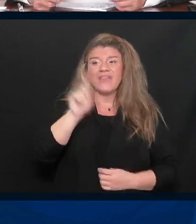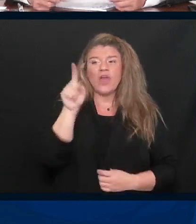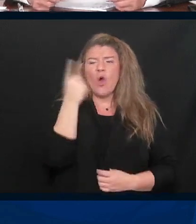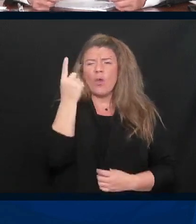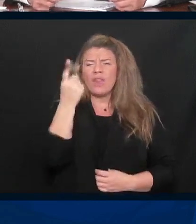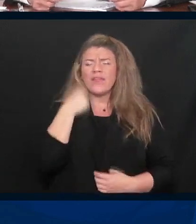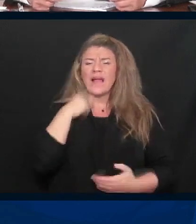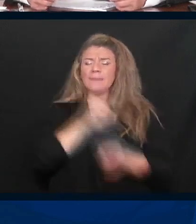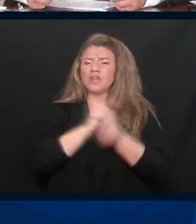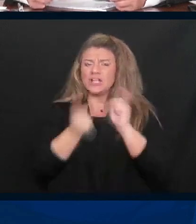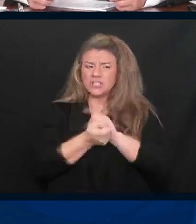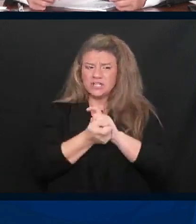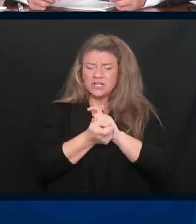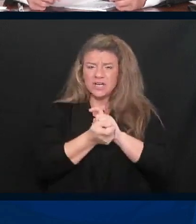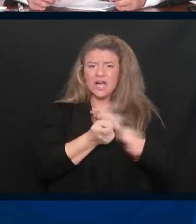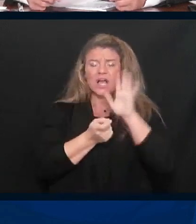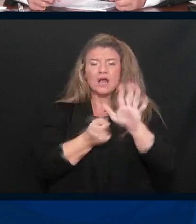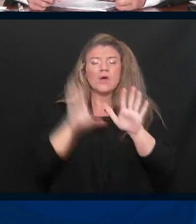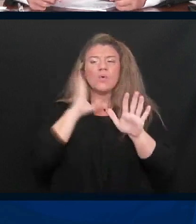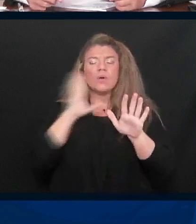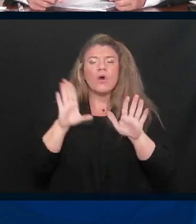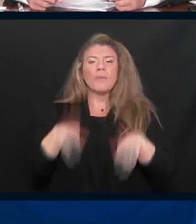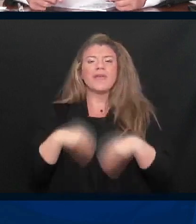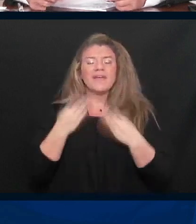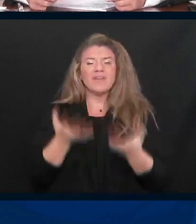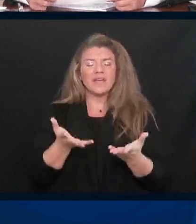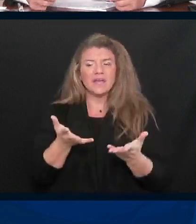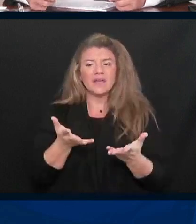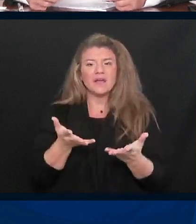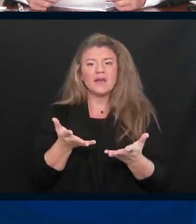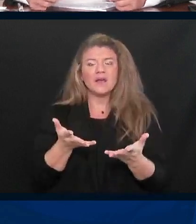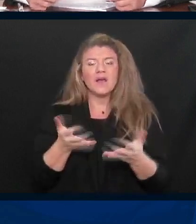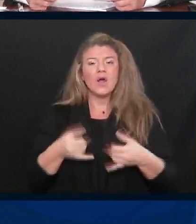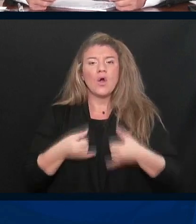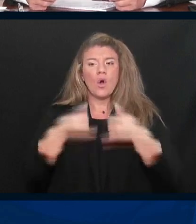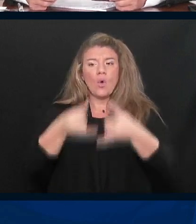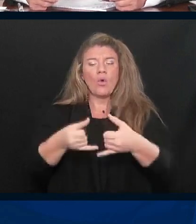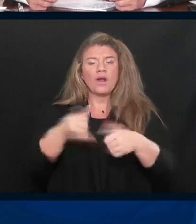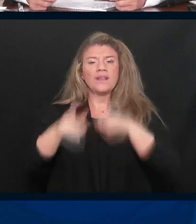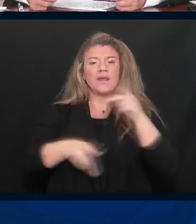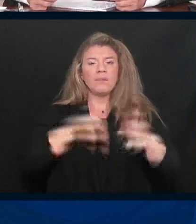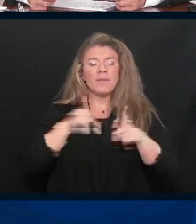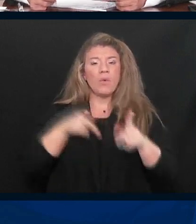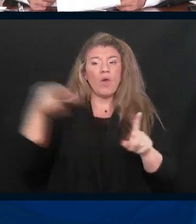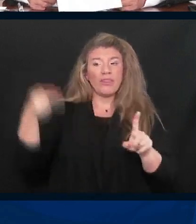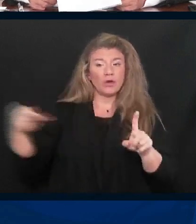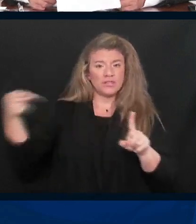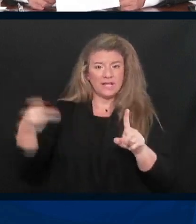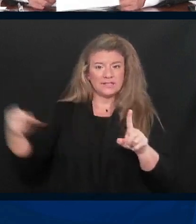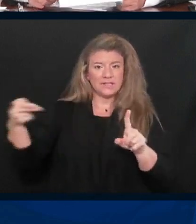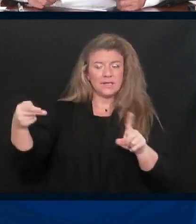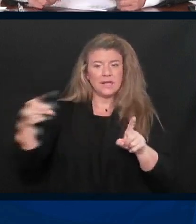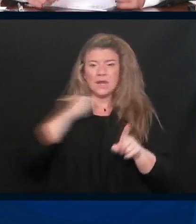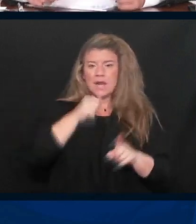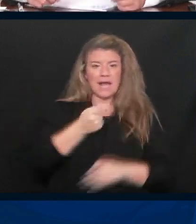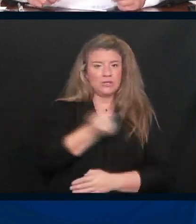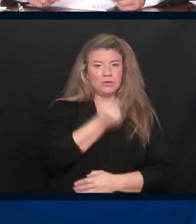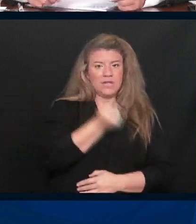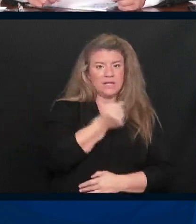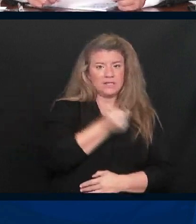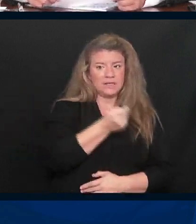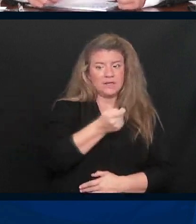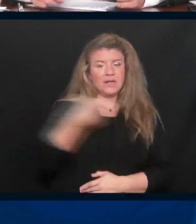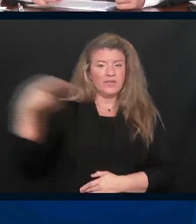is correct. Is that correct? That we'll be we'll be awarding the folks on Thursday instead of Tuesday. And